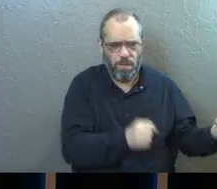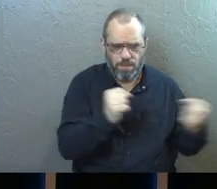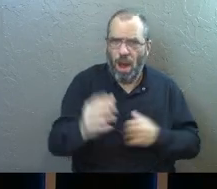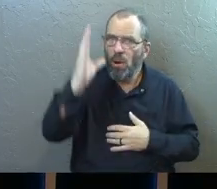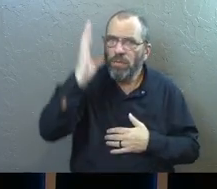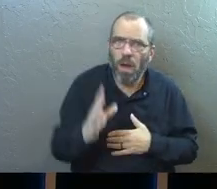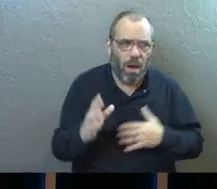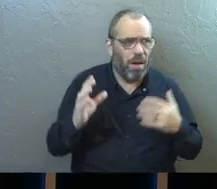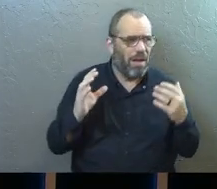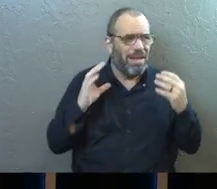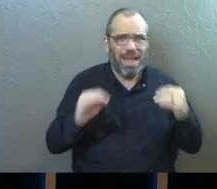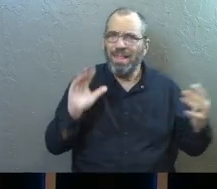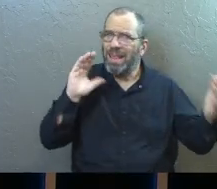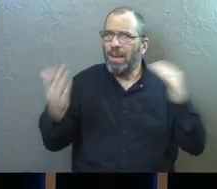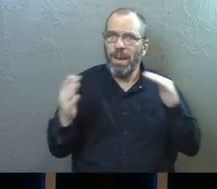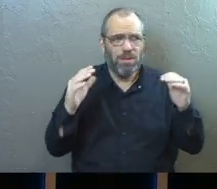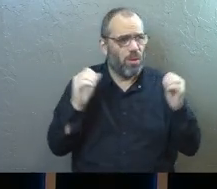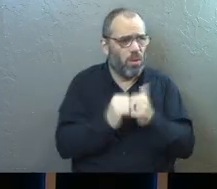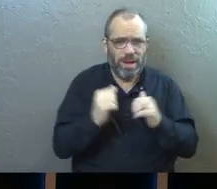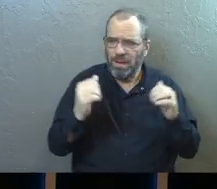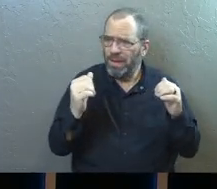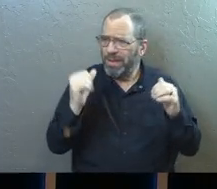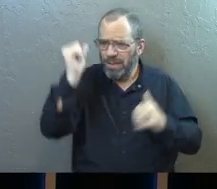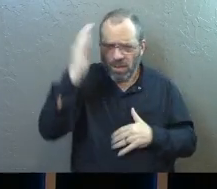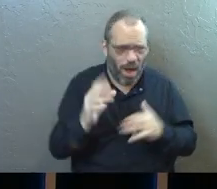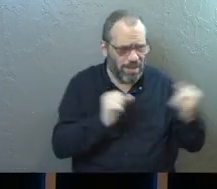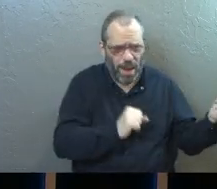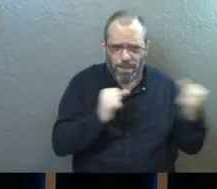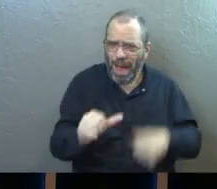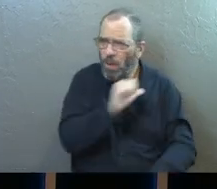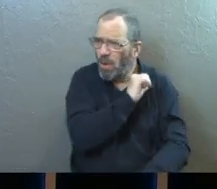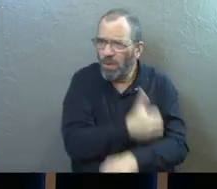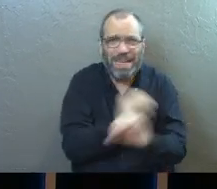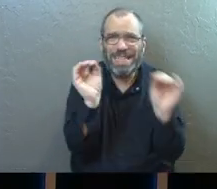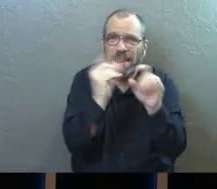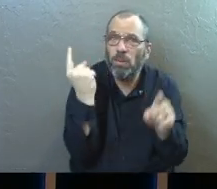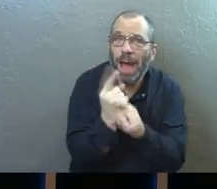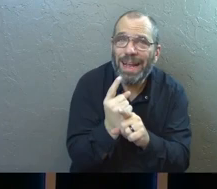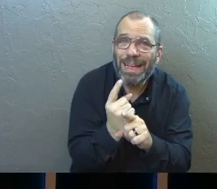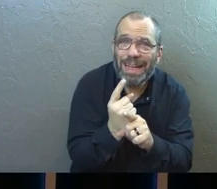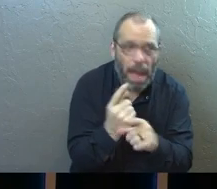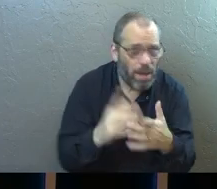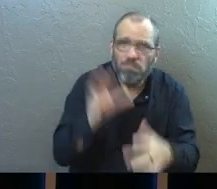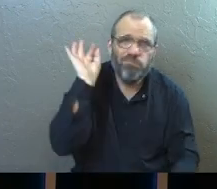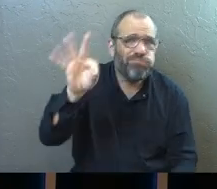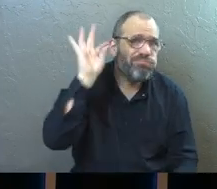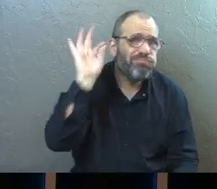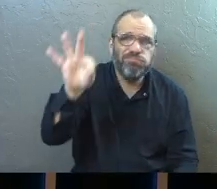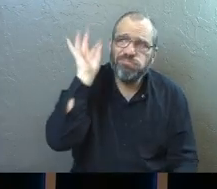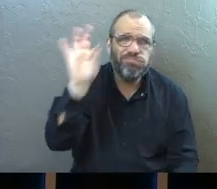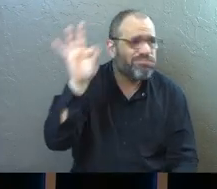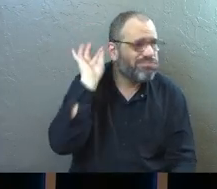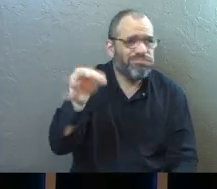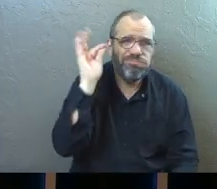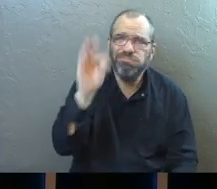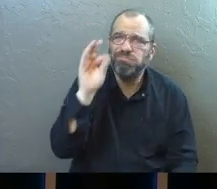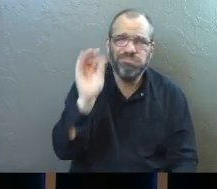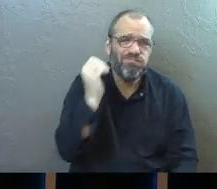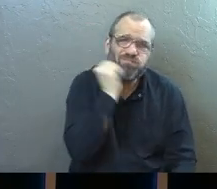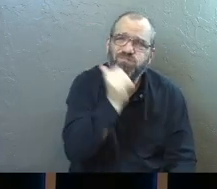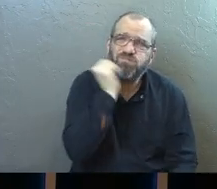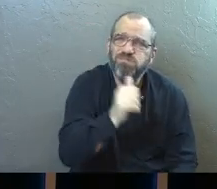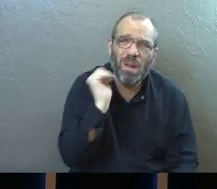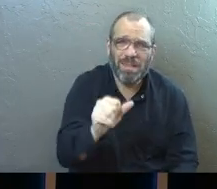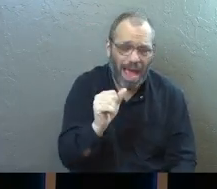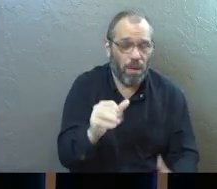of God and how there's nothing that compares to him or his ways or his authority or anything like that, right? we could sit there and we could read scripture on top of scripture on top of